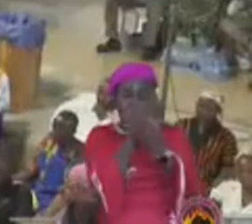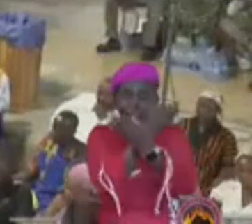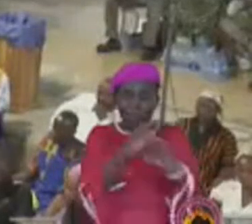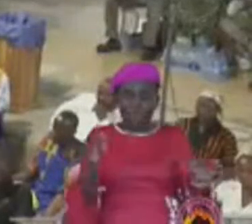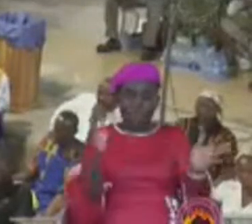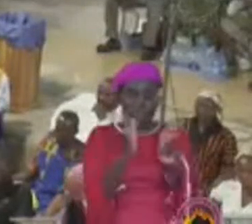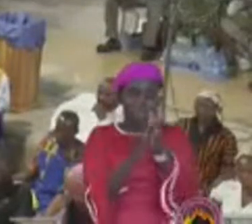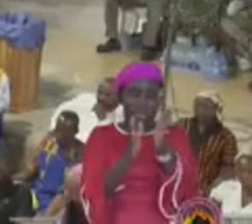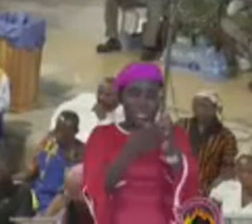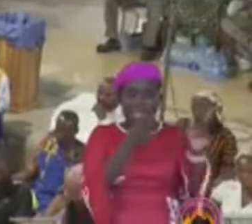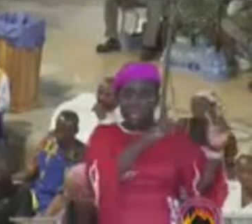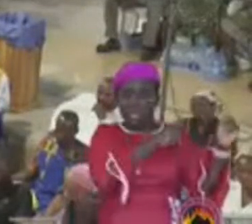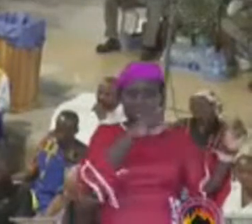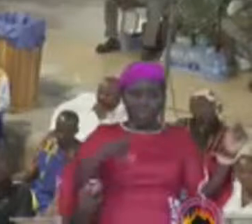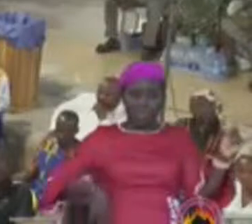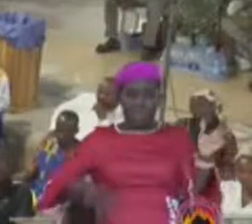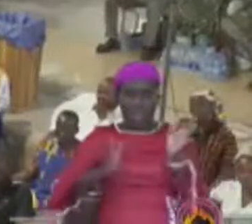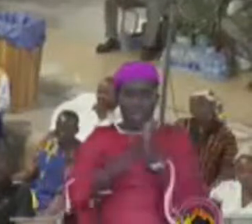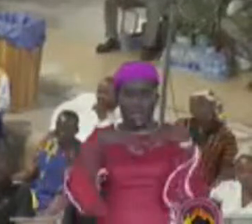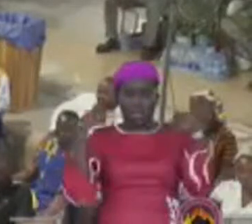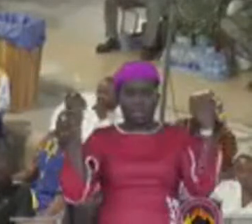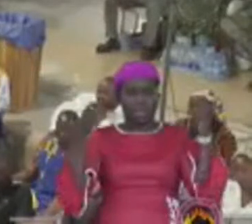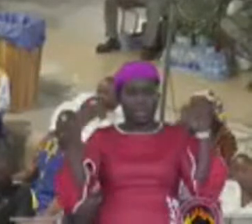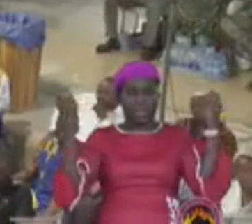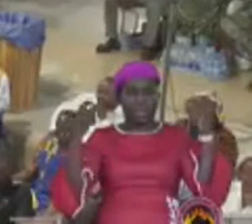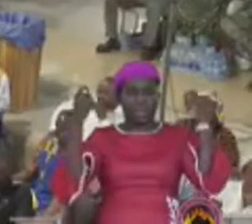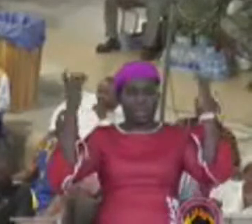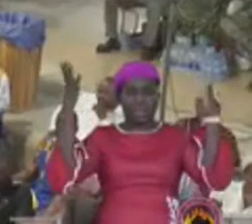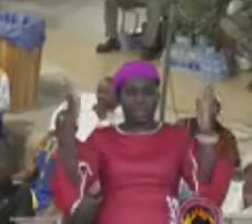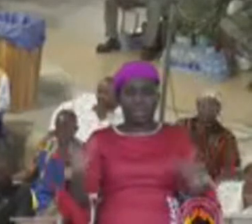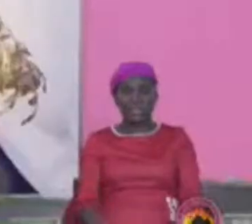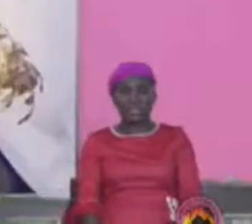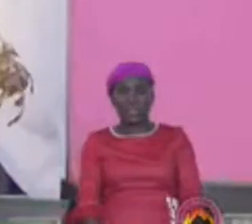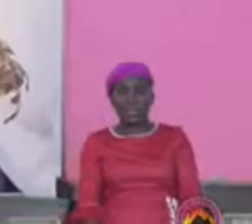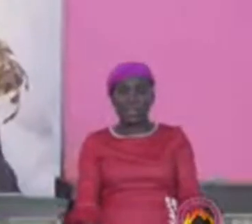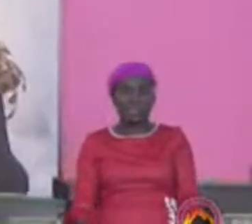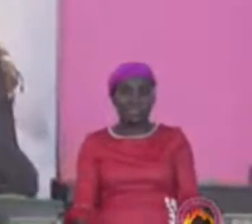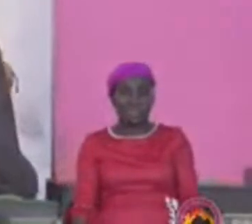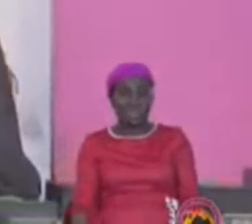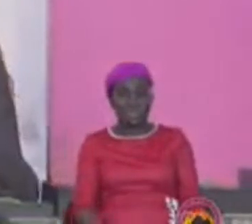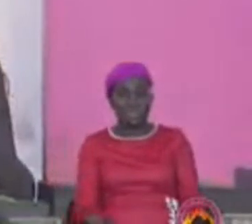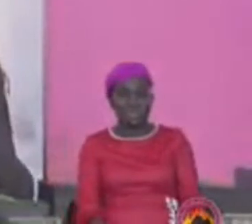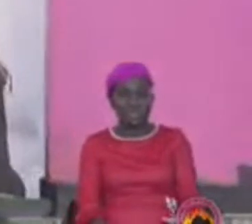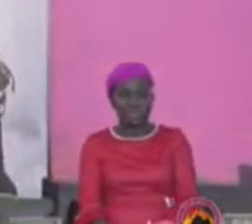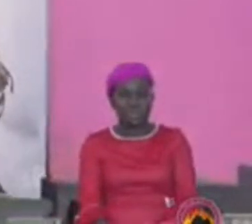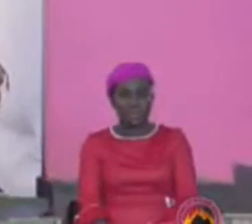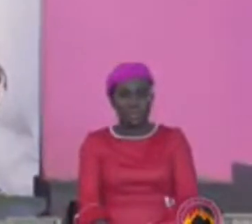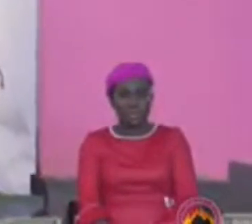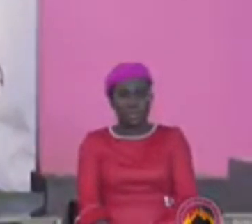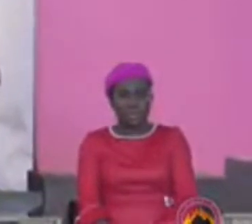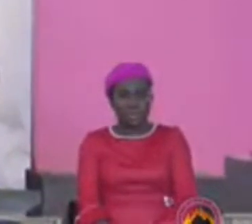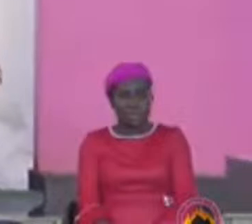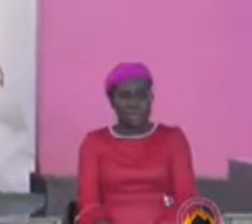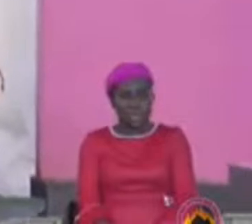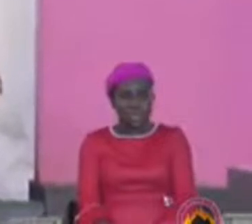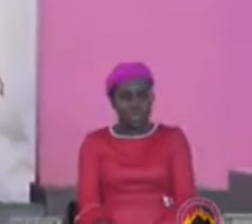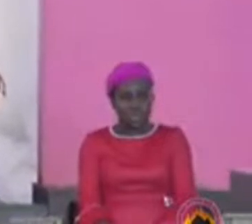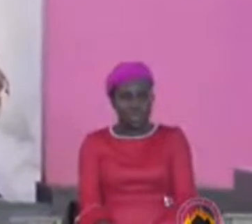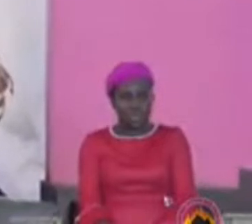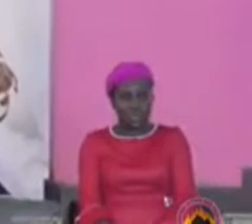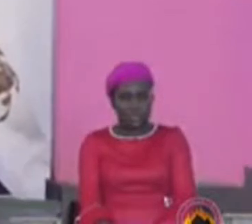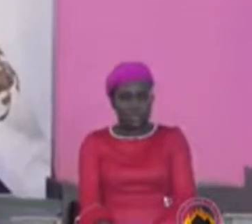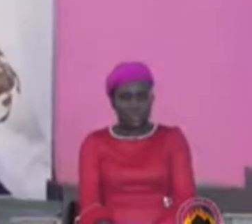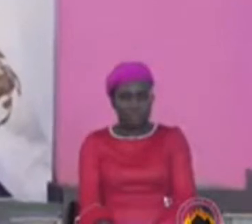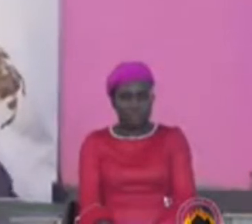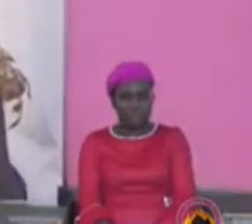Lord for what the Lord has done in his life. The past 3 weeks, she boarded a motorcycle, which was involved in an accident. To the